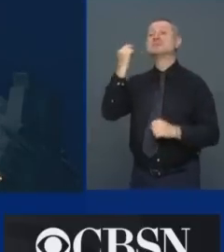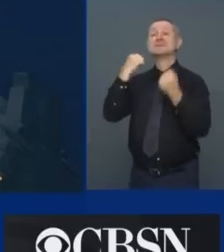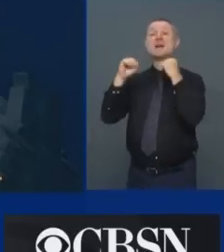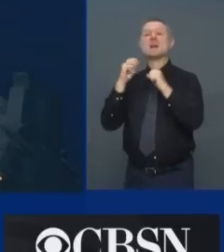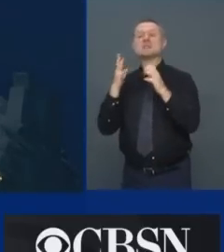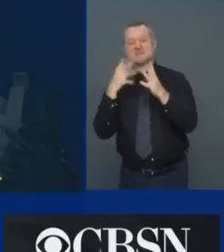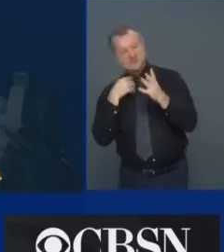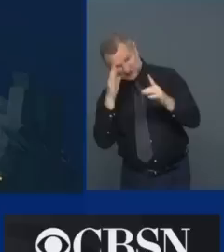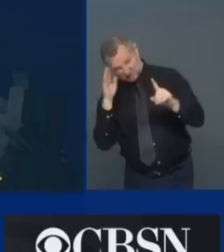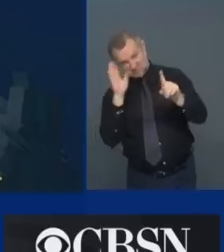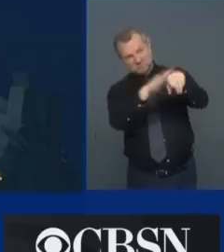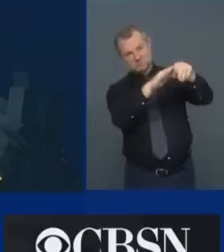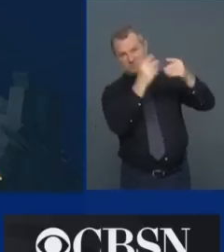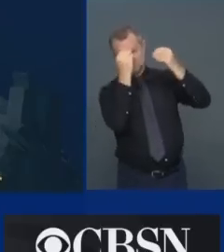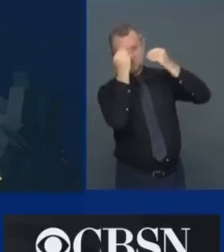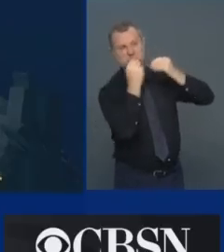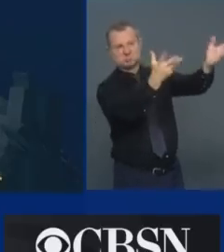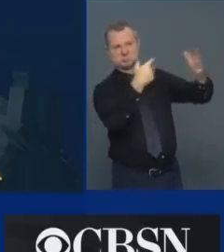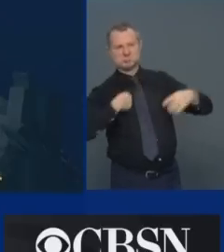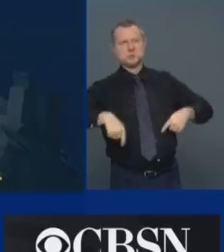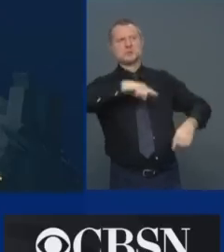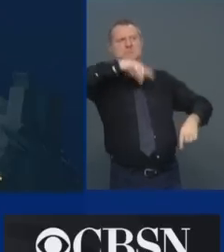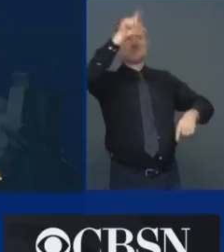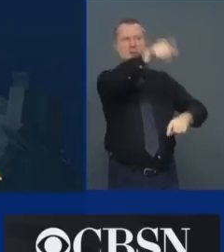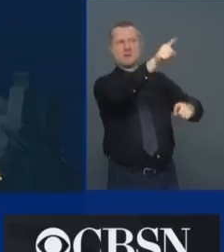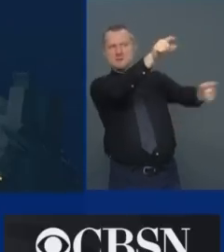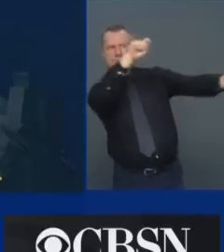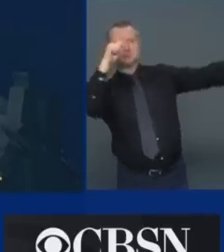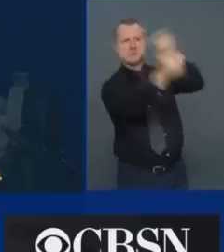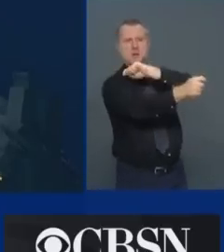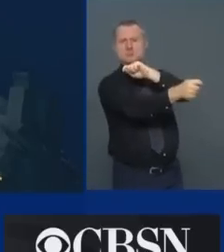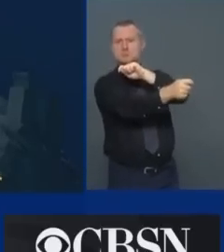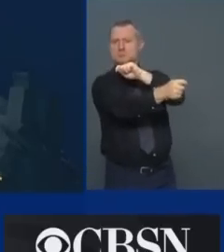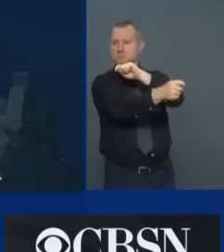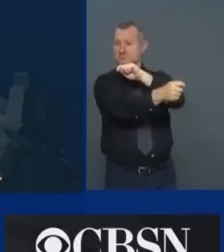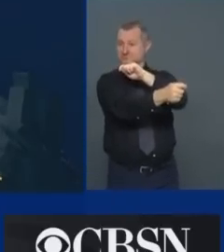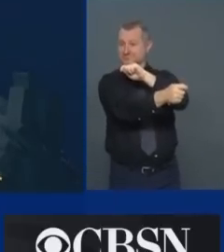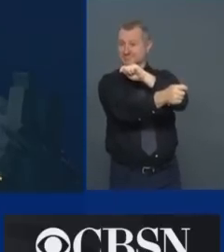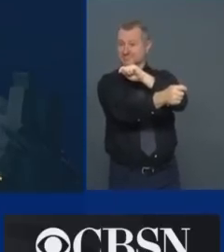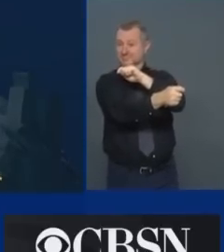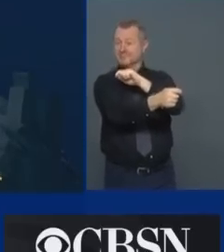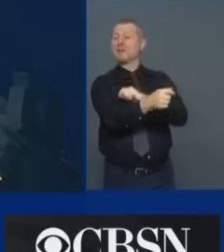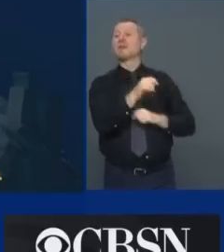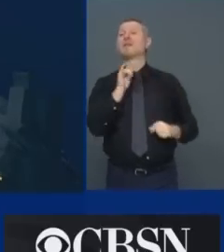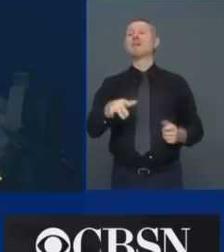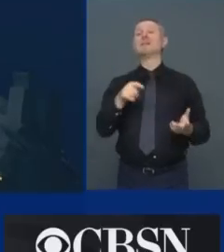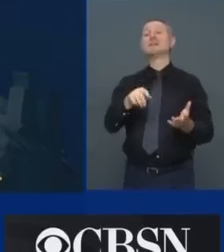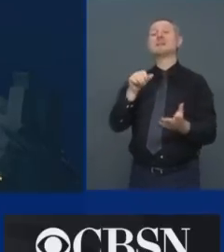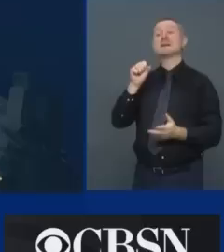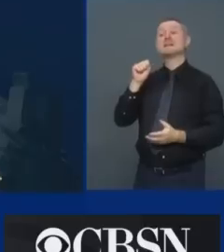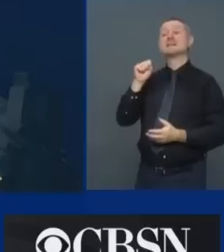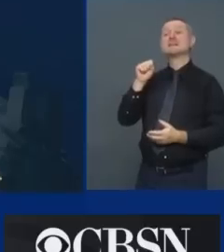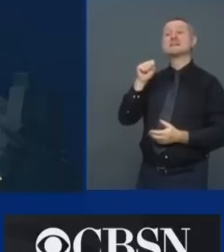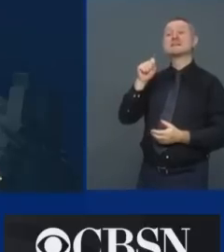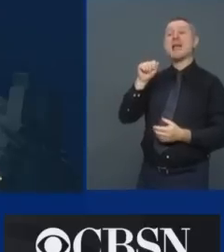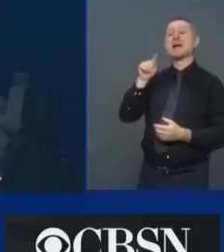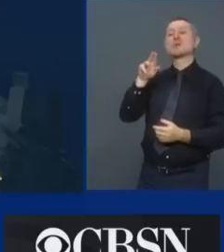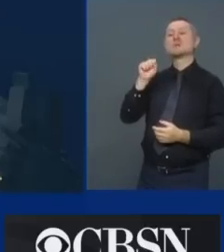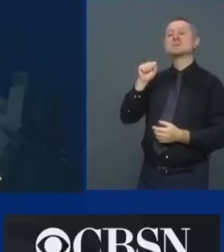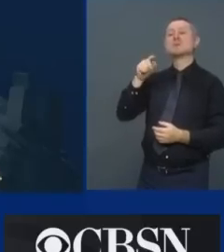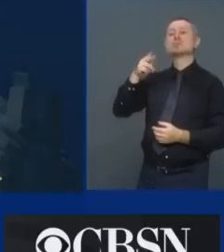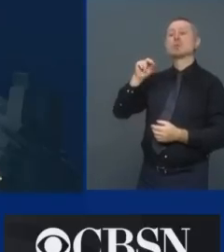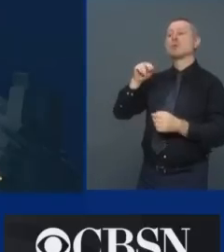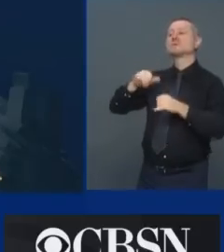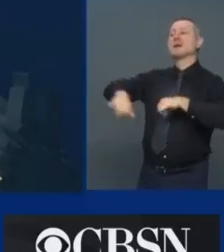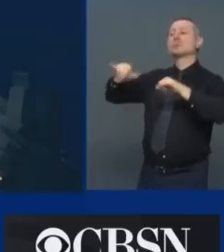government, we have to change. And I know that's the status quo, and I know it's hard, but government, we have